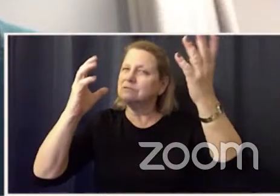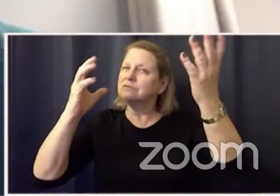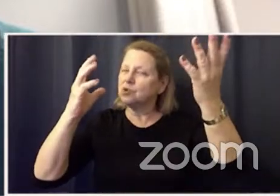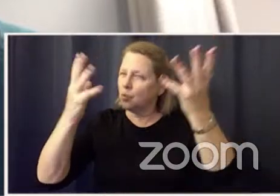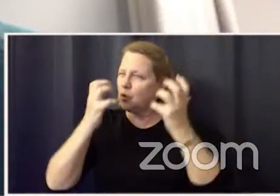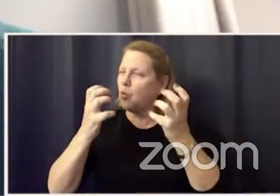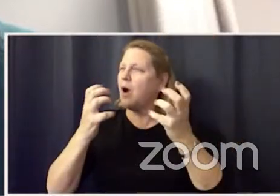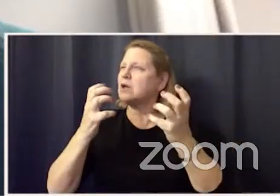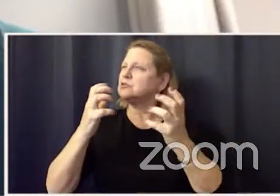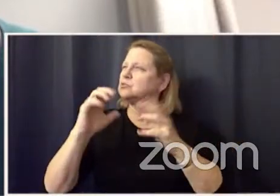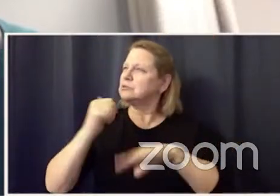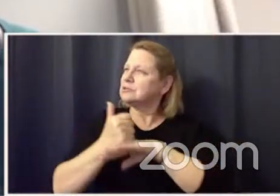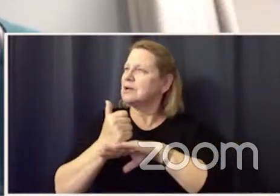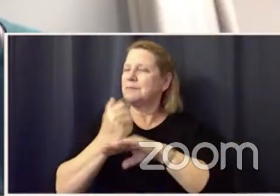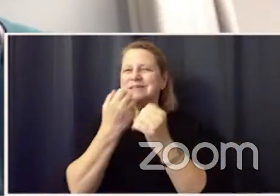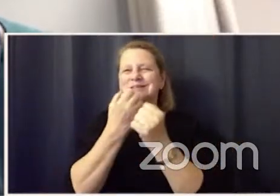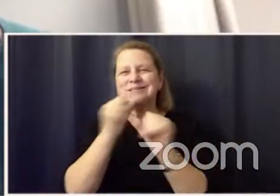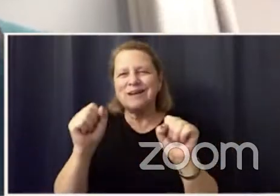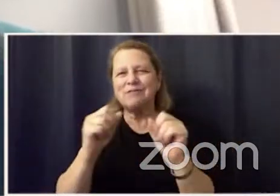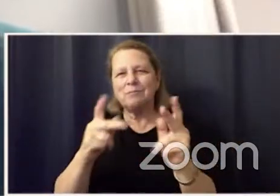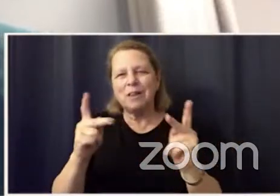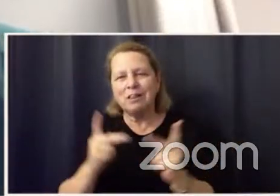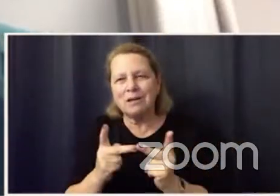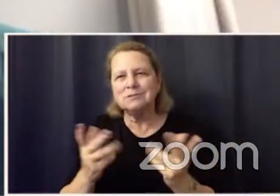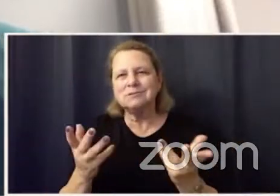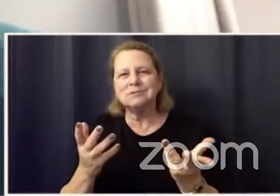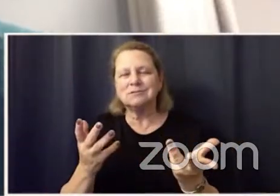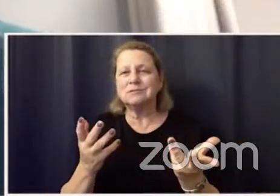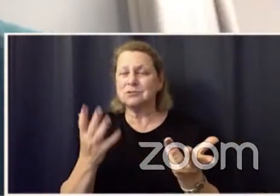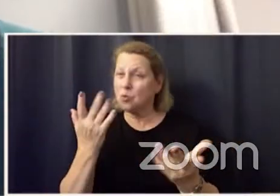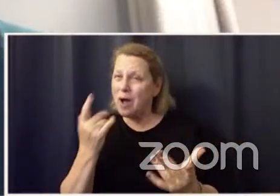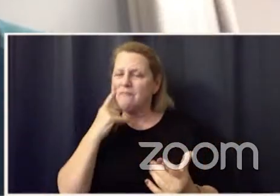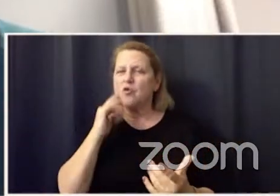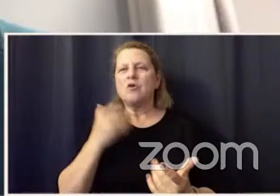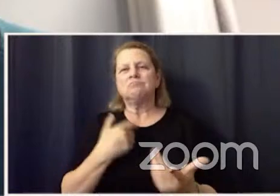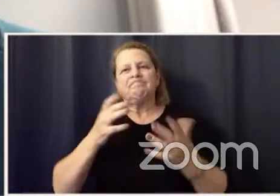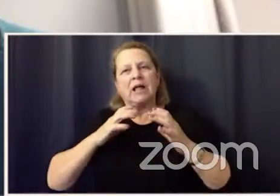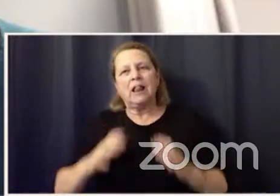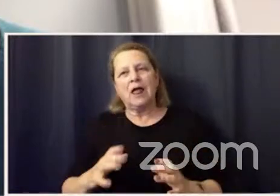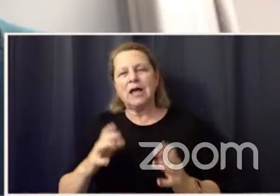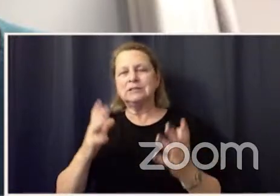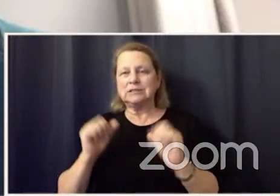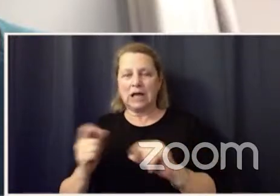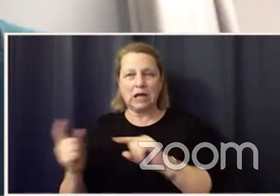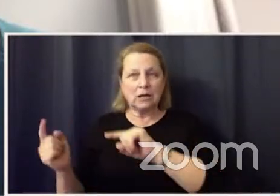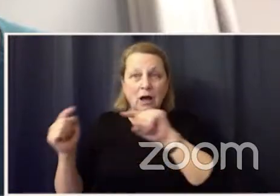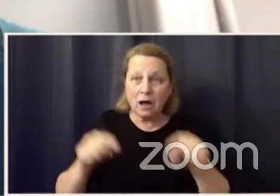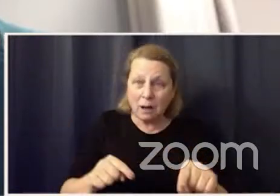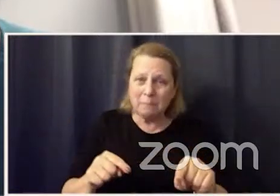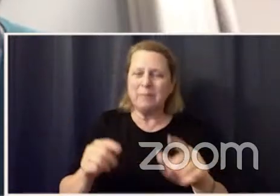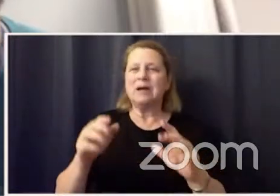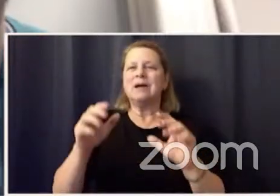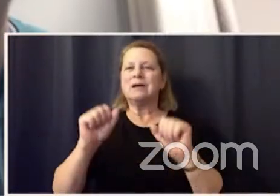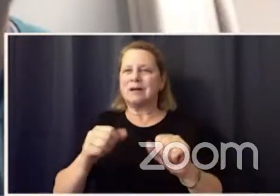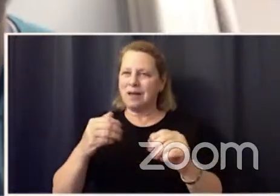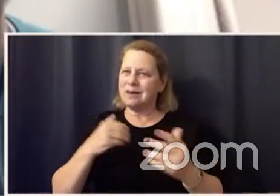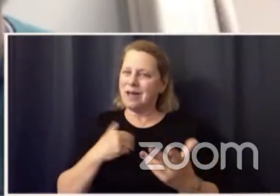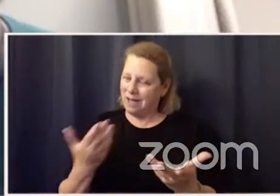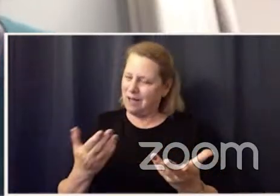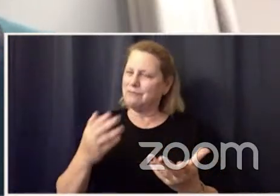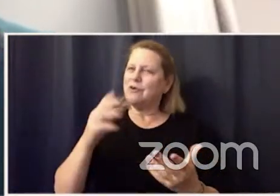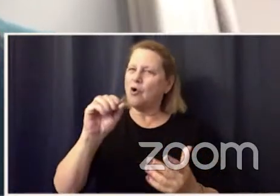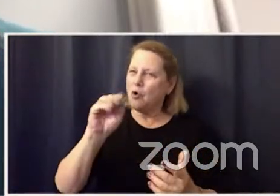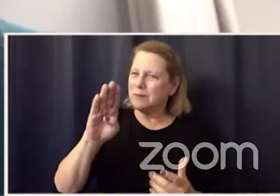creating a safe space for clients to access obstetrical and gynecological